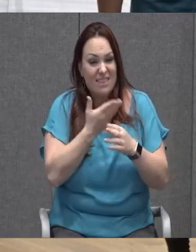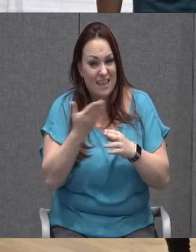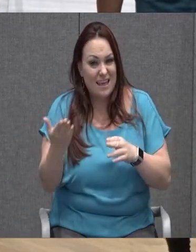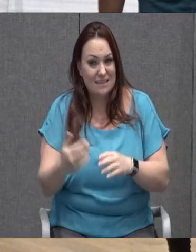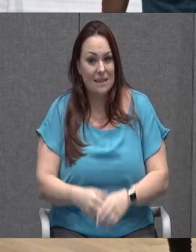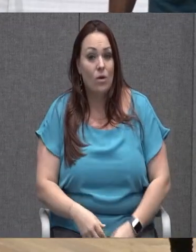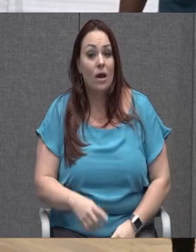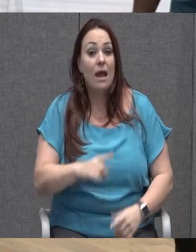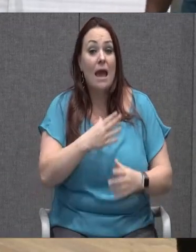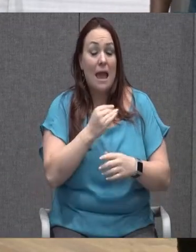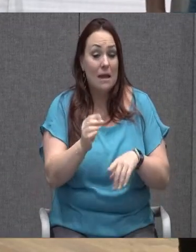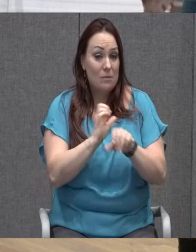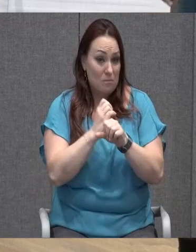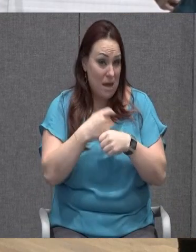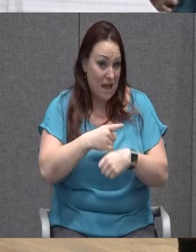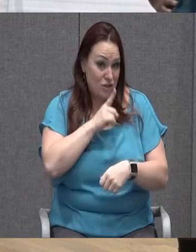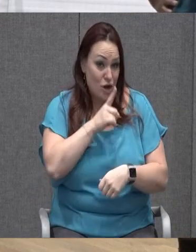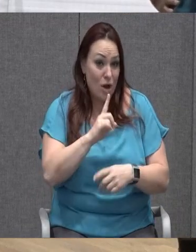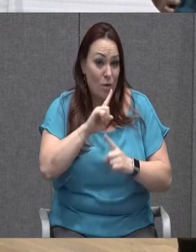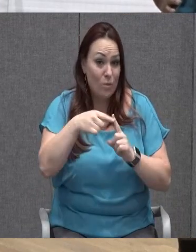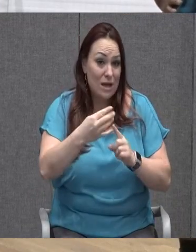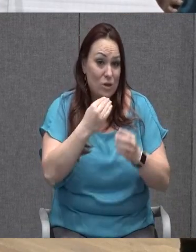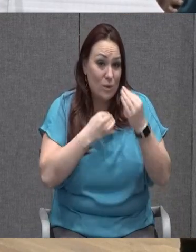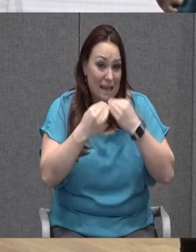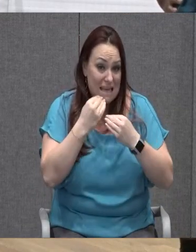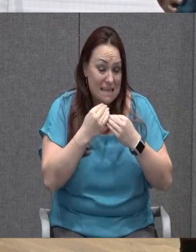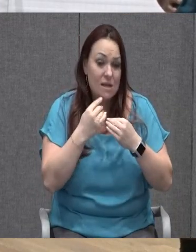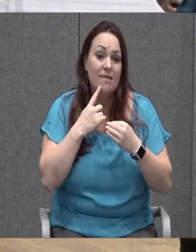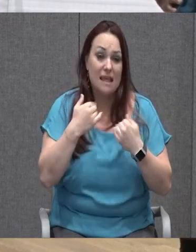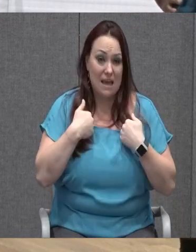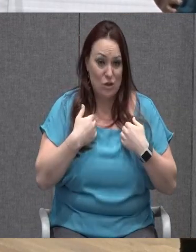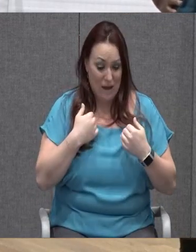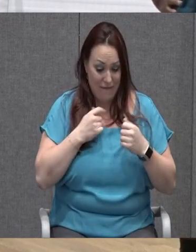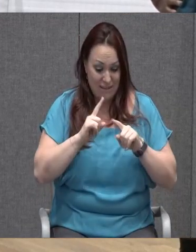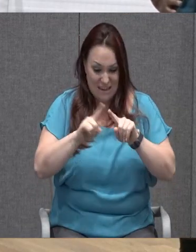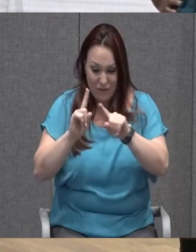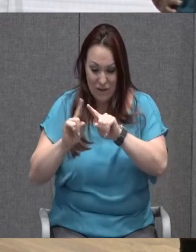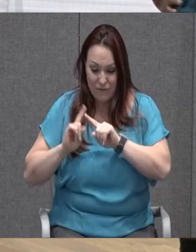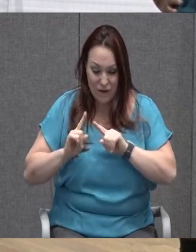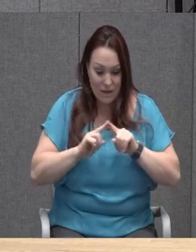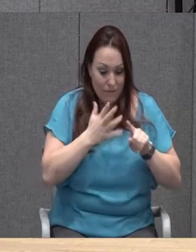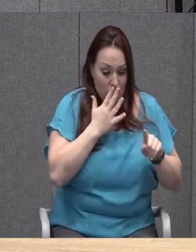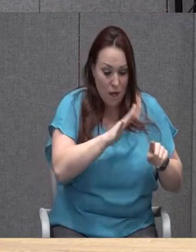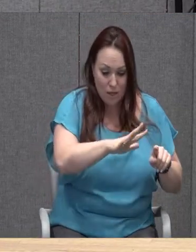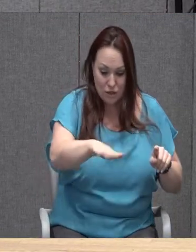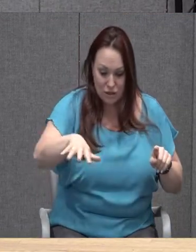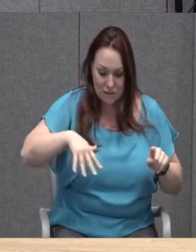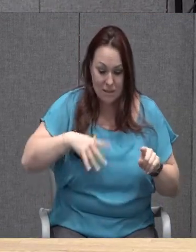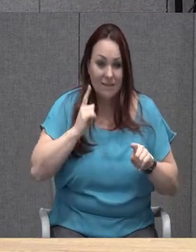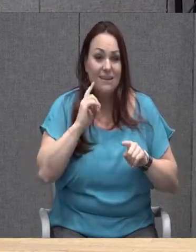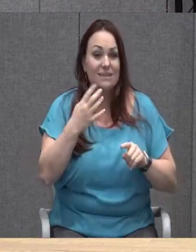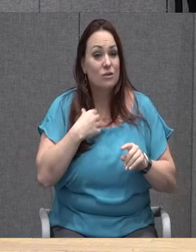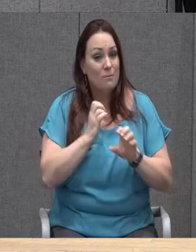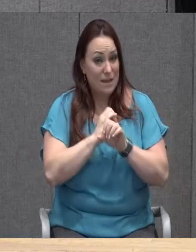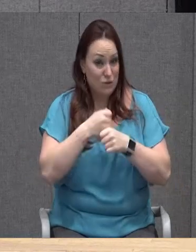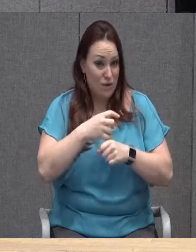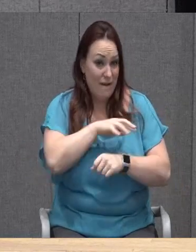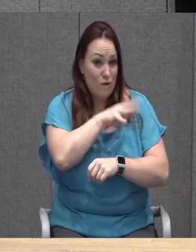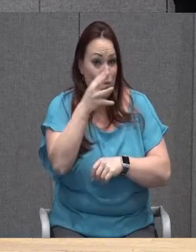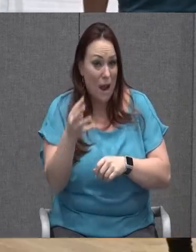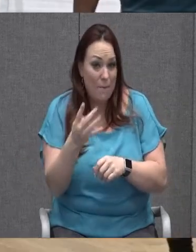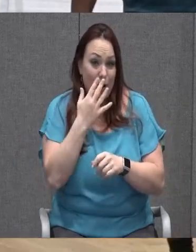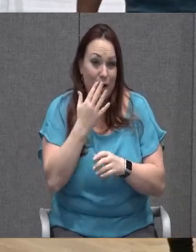When you're eating, make sure you eat a colorful plate. Yes. Get the colors of the rainbow on that plate so you can eat healthy.